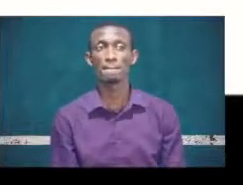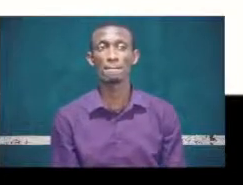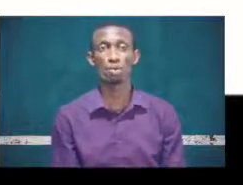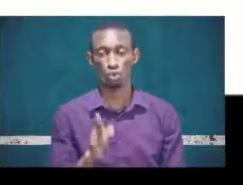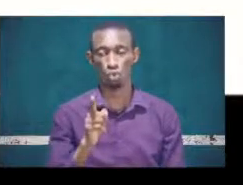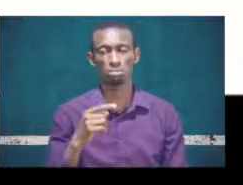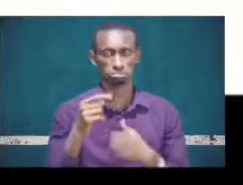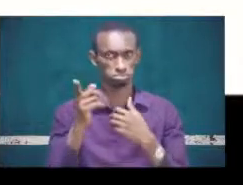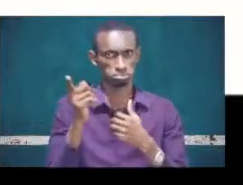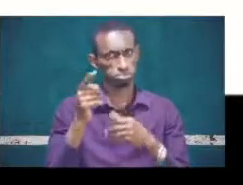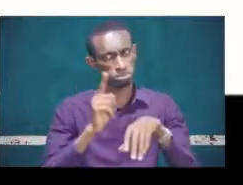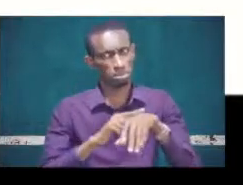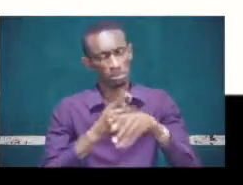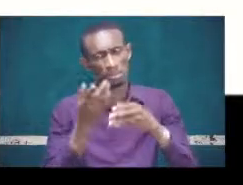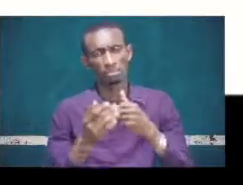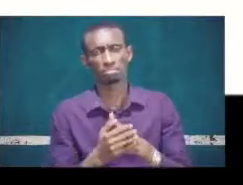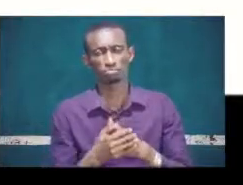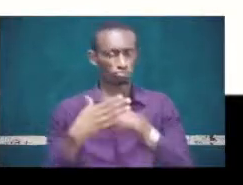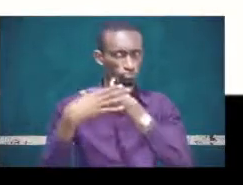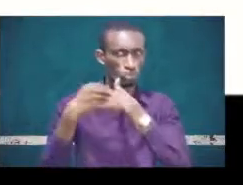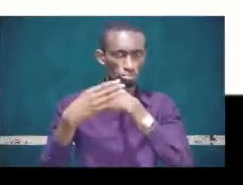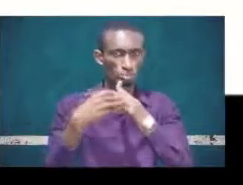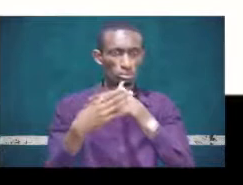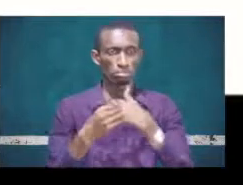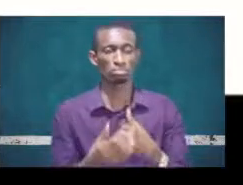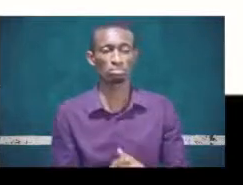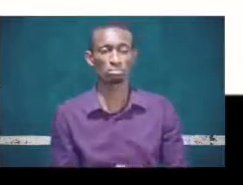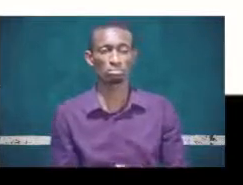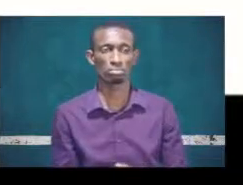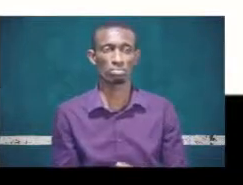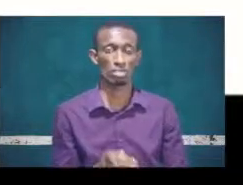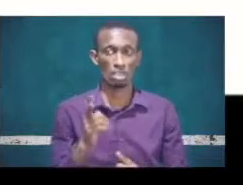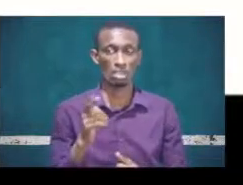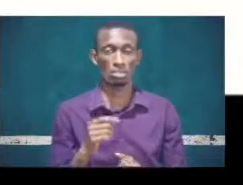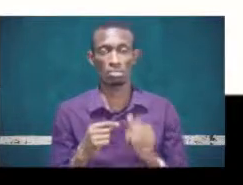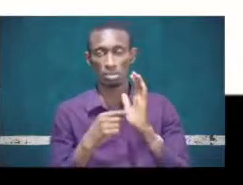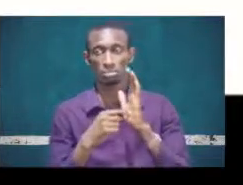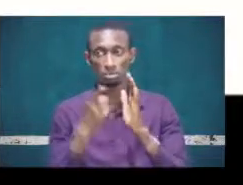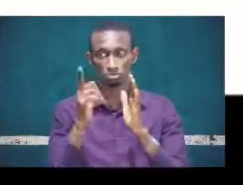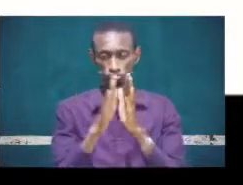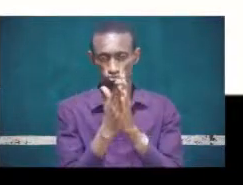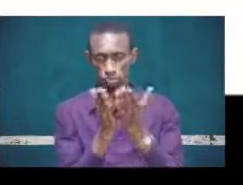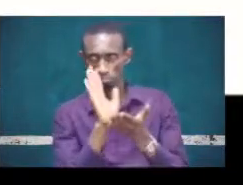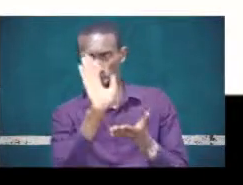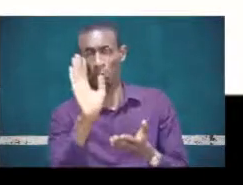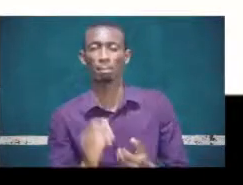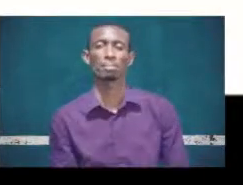this time to write this first example in your record book for